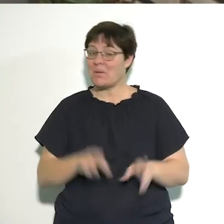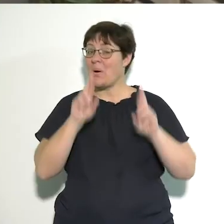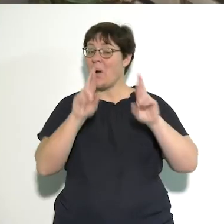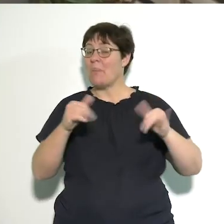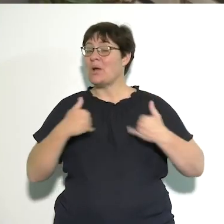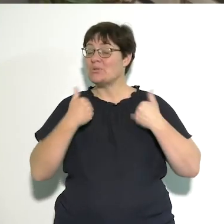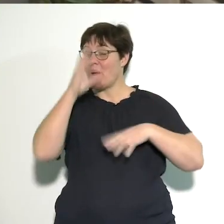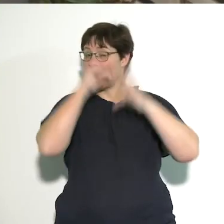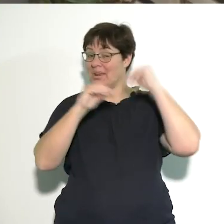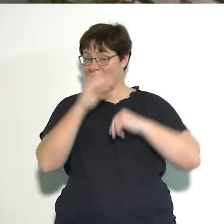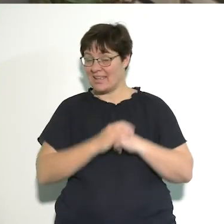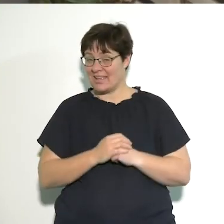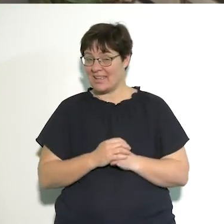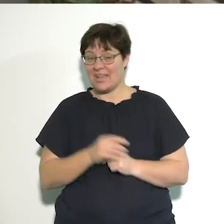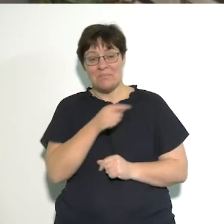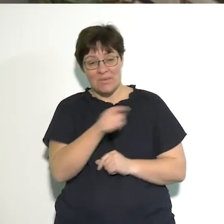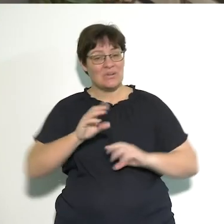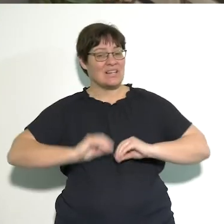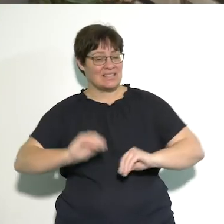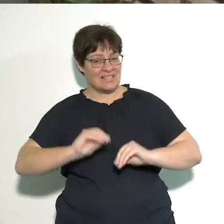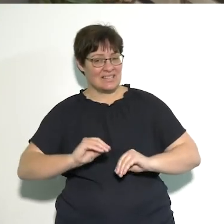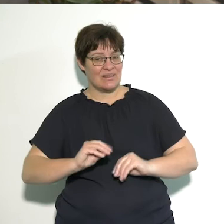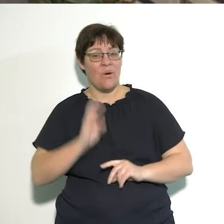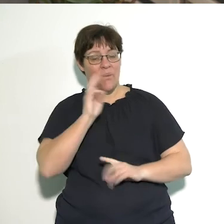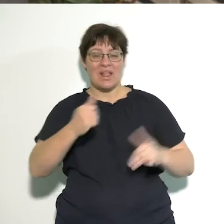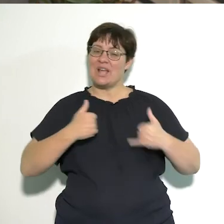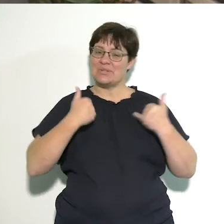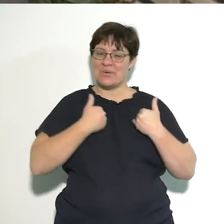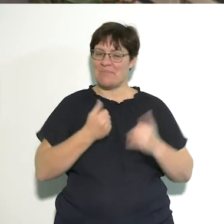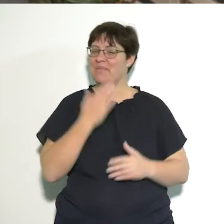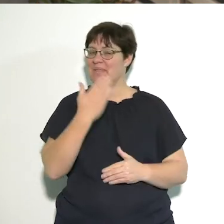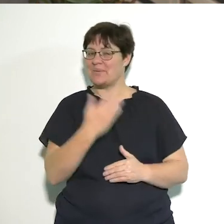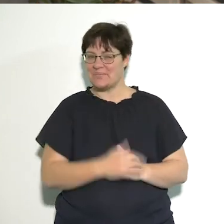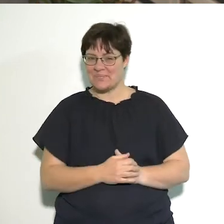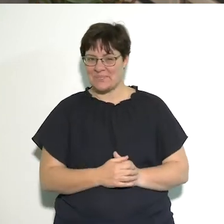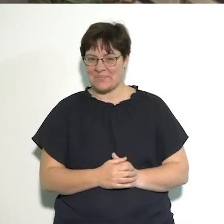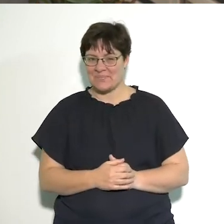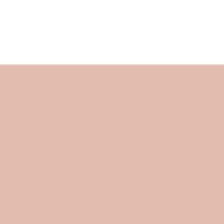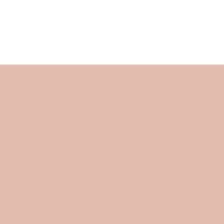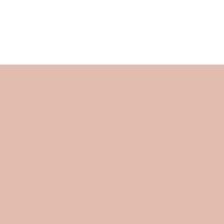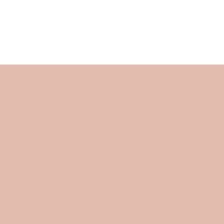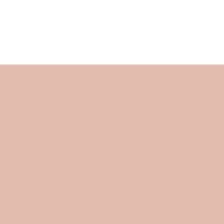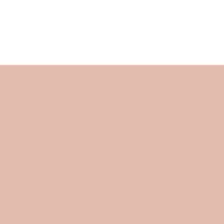I hope you enjoyed learning about this lesson and that you're going to have fun with it. Thank you.